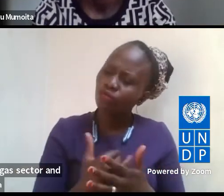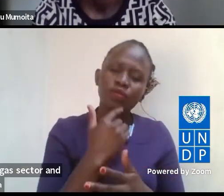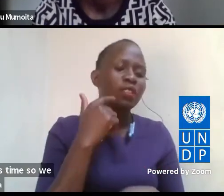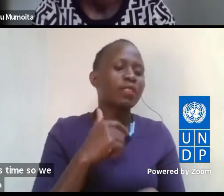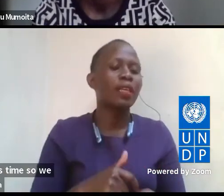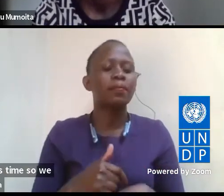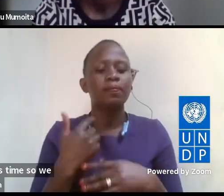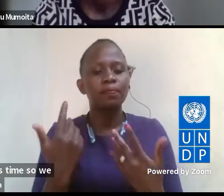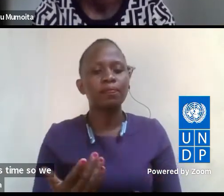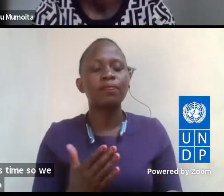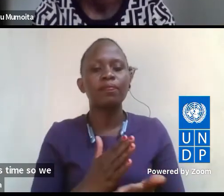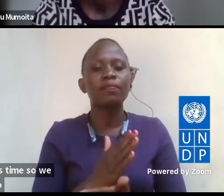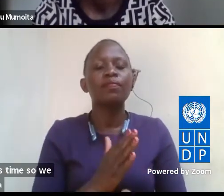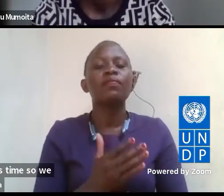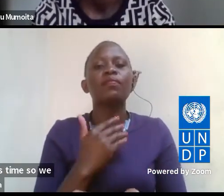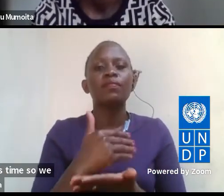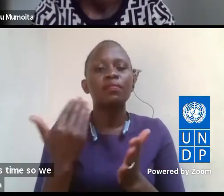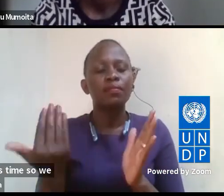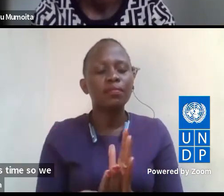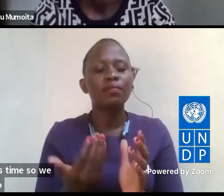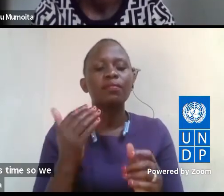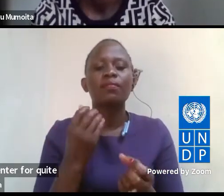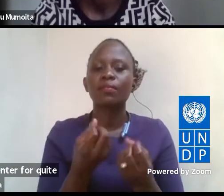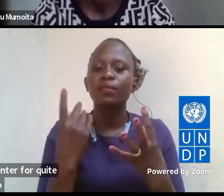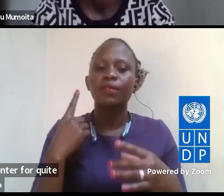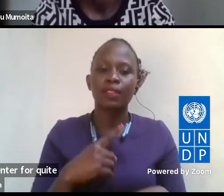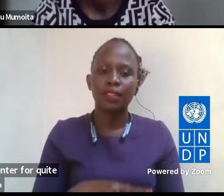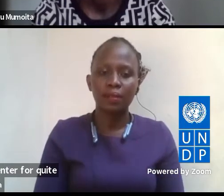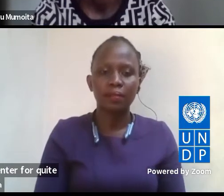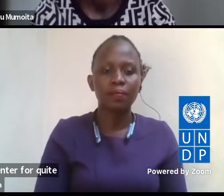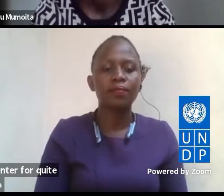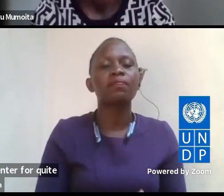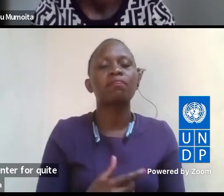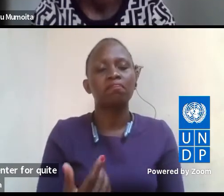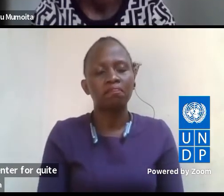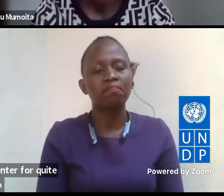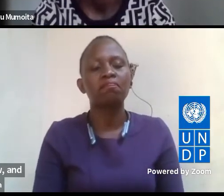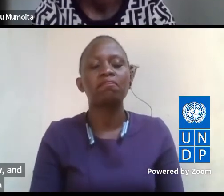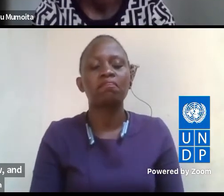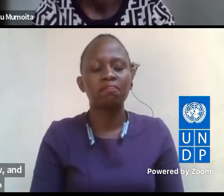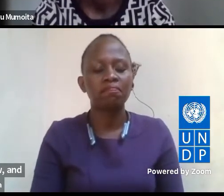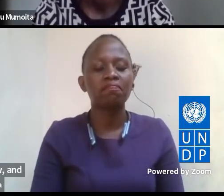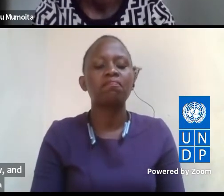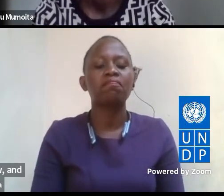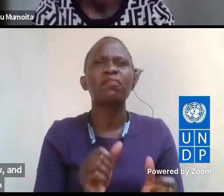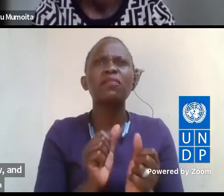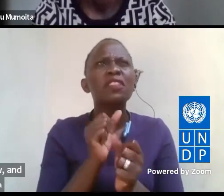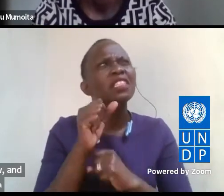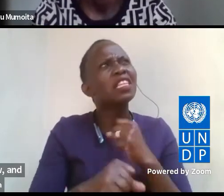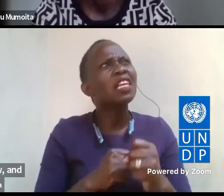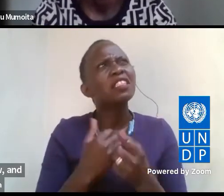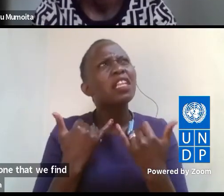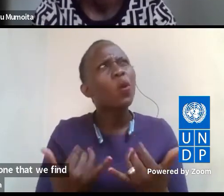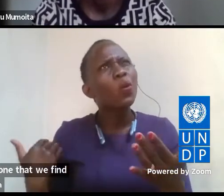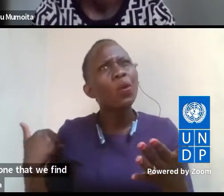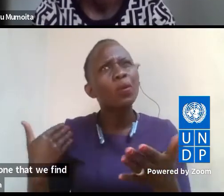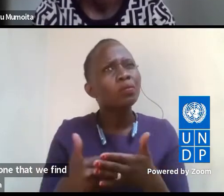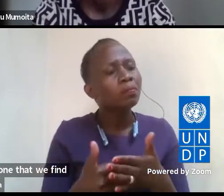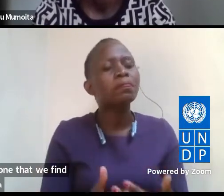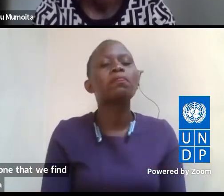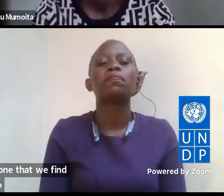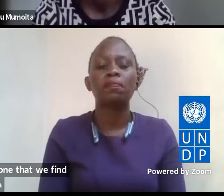really engaging with this sector for quite some time, over 10 years now. And it's one that we find a lot of interest